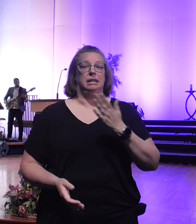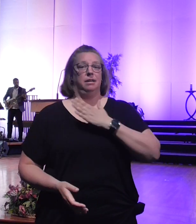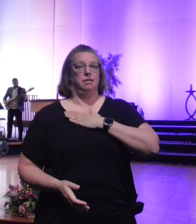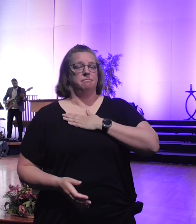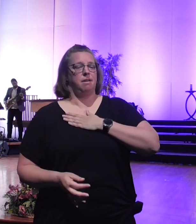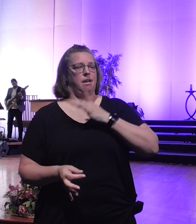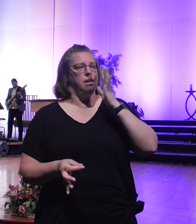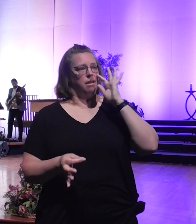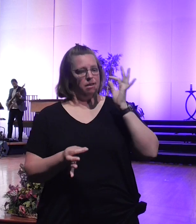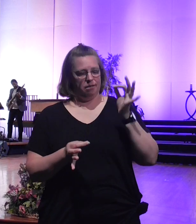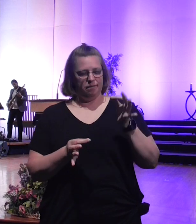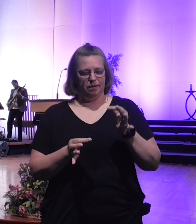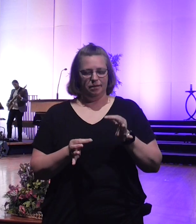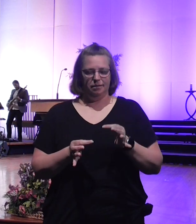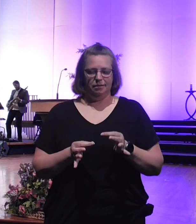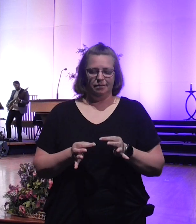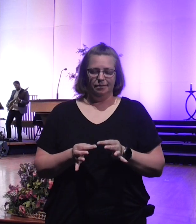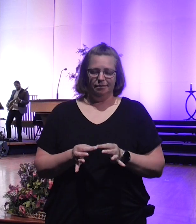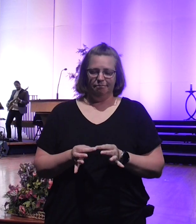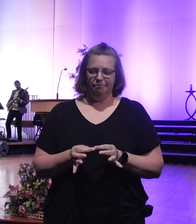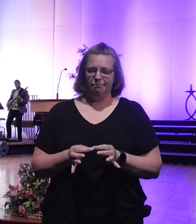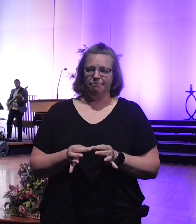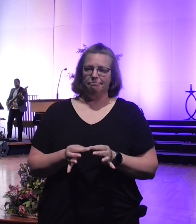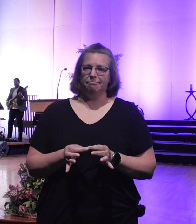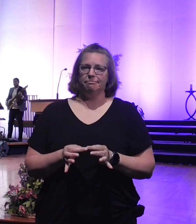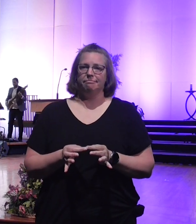With my faith